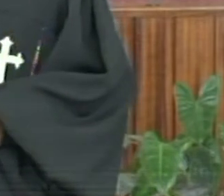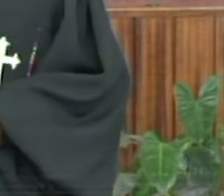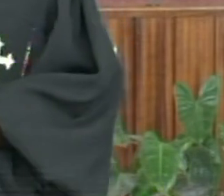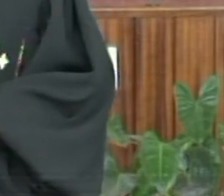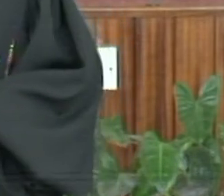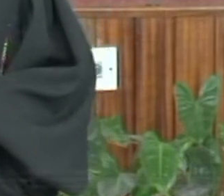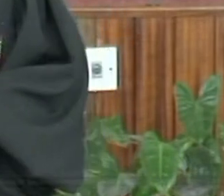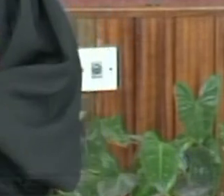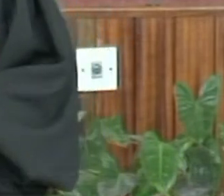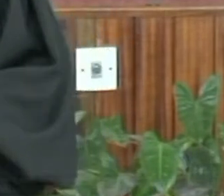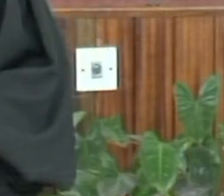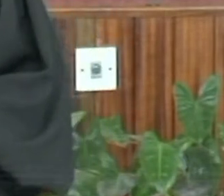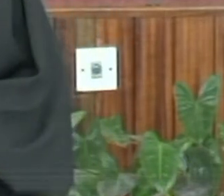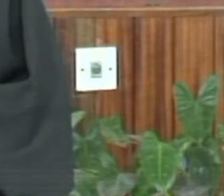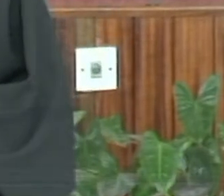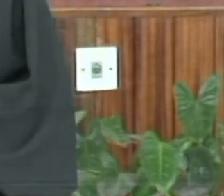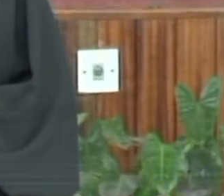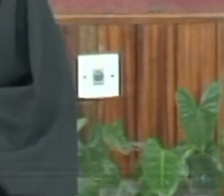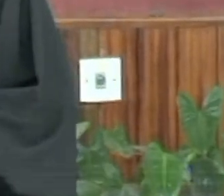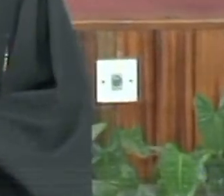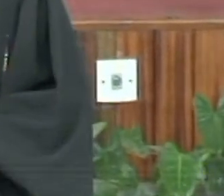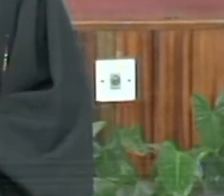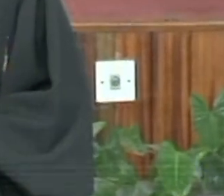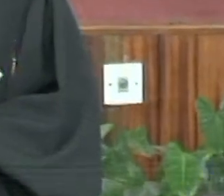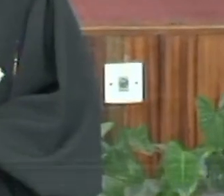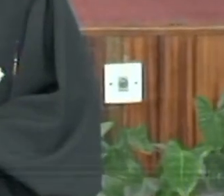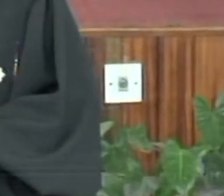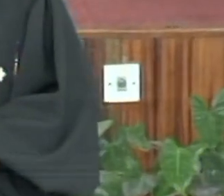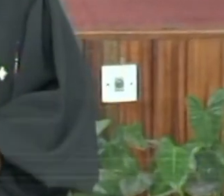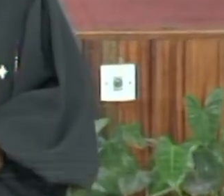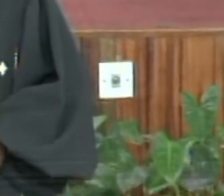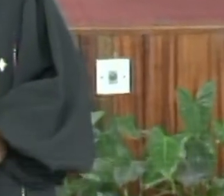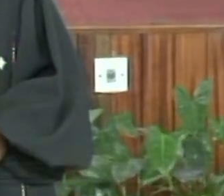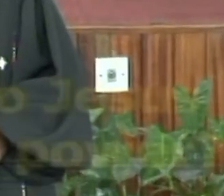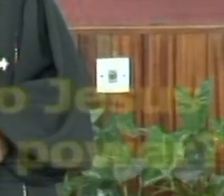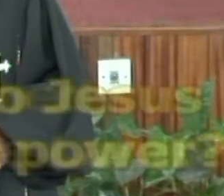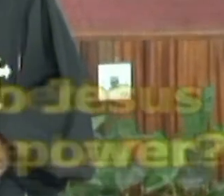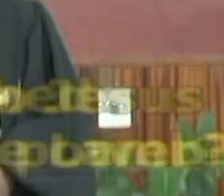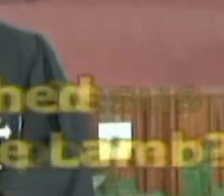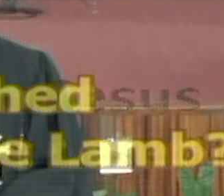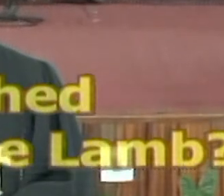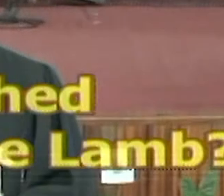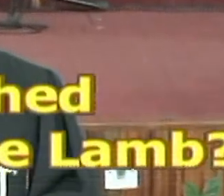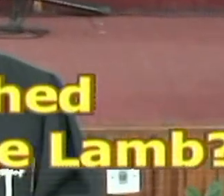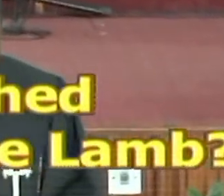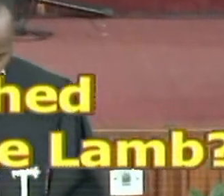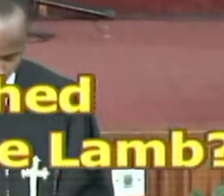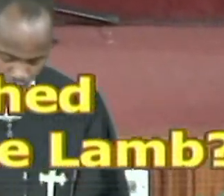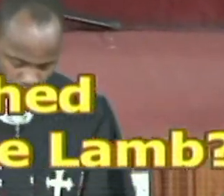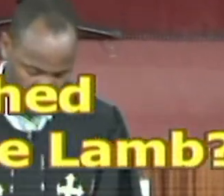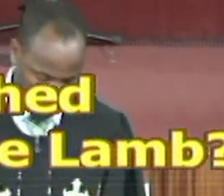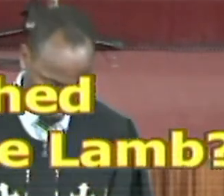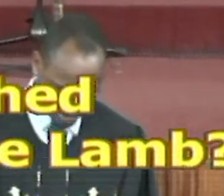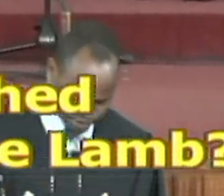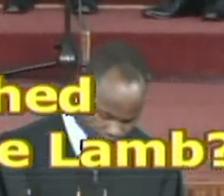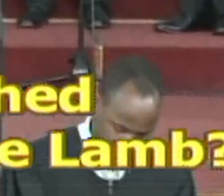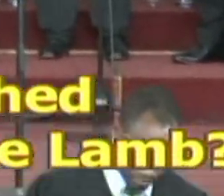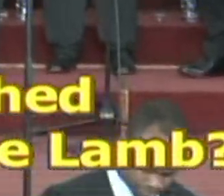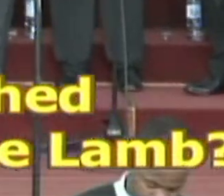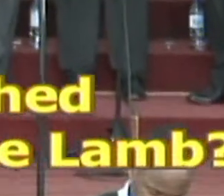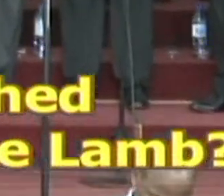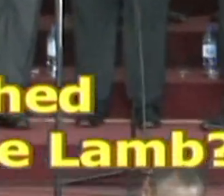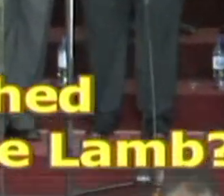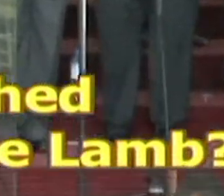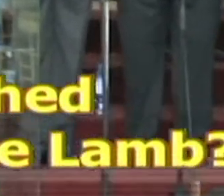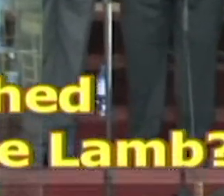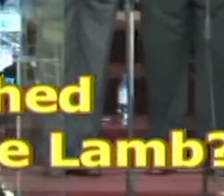Have you been to Jesus for the cleansing power? Are you washed in the